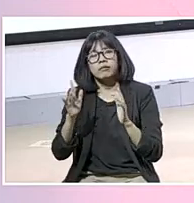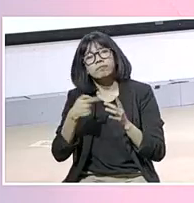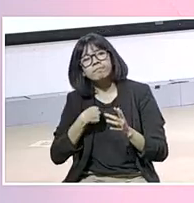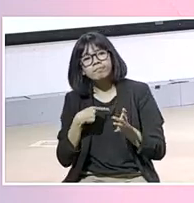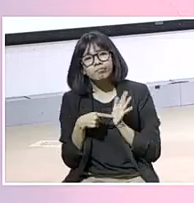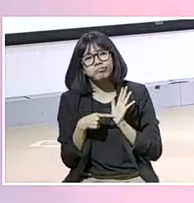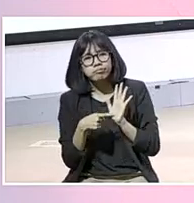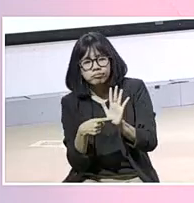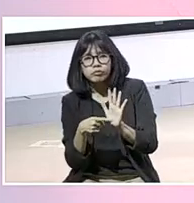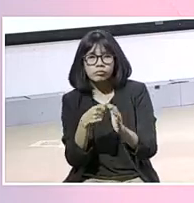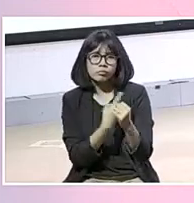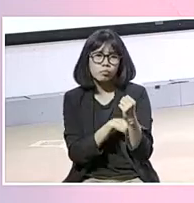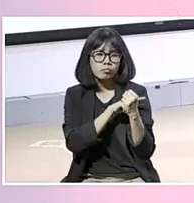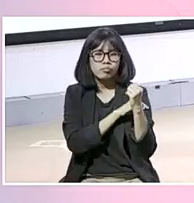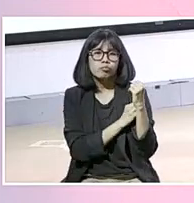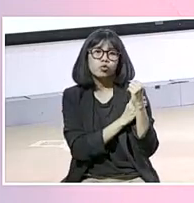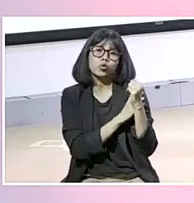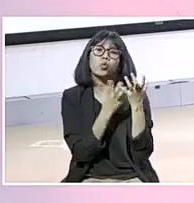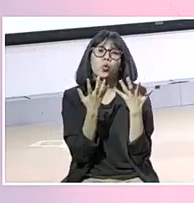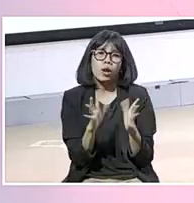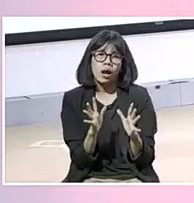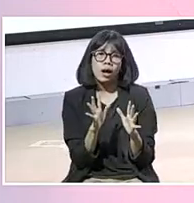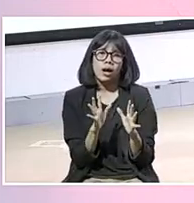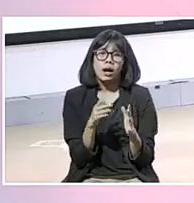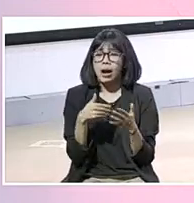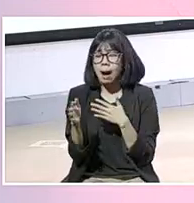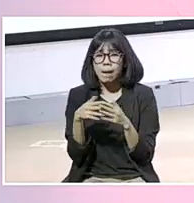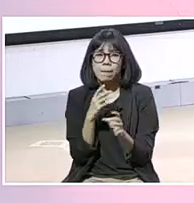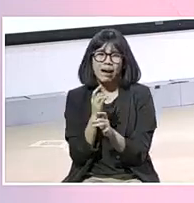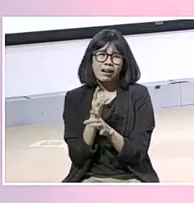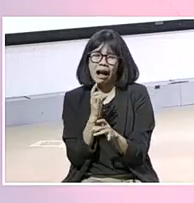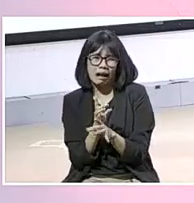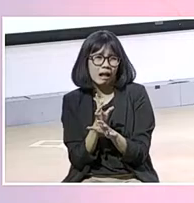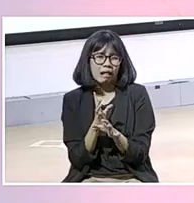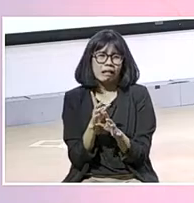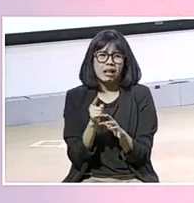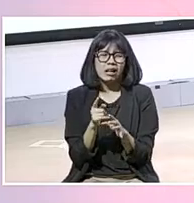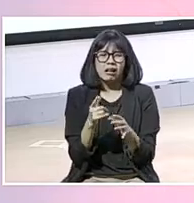how can I, you know, figure out how to change my game?